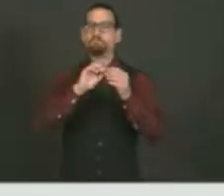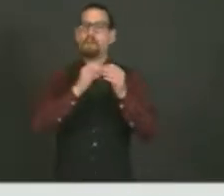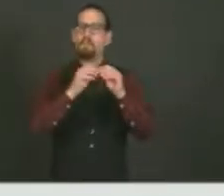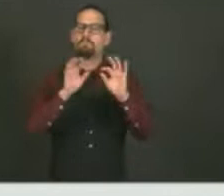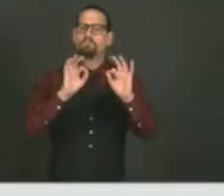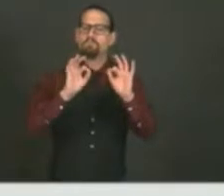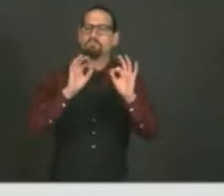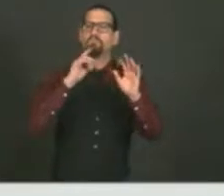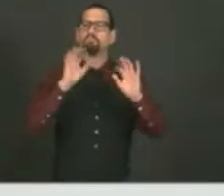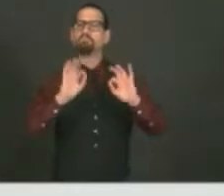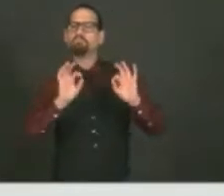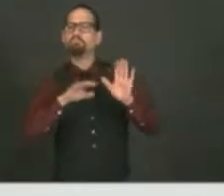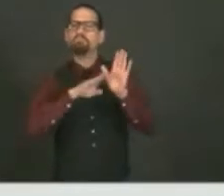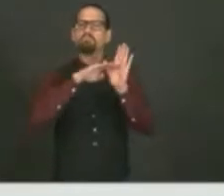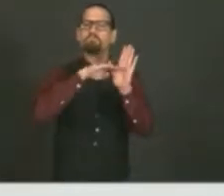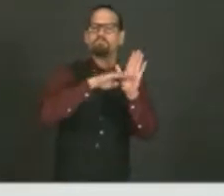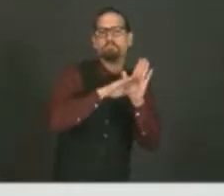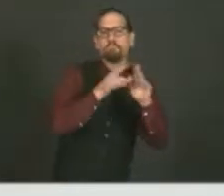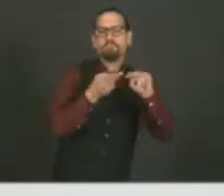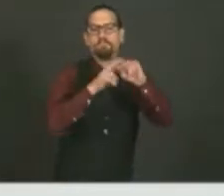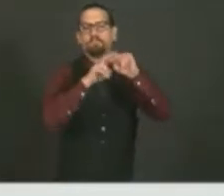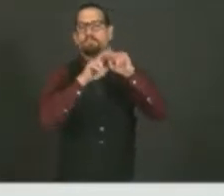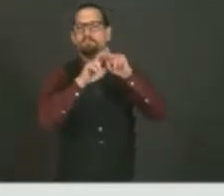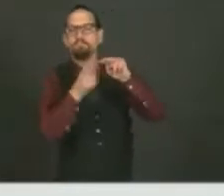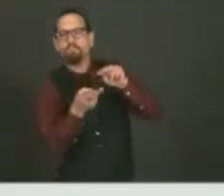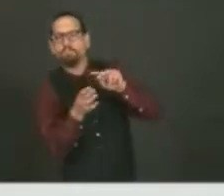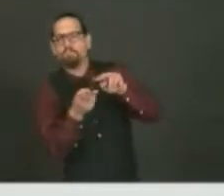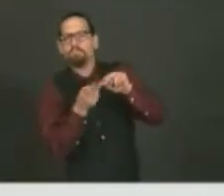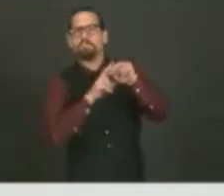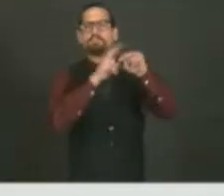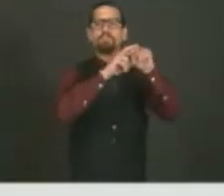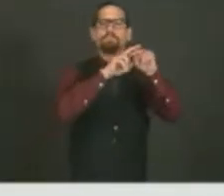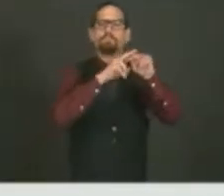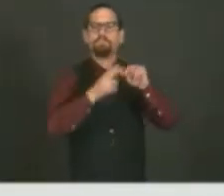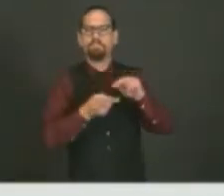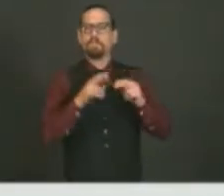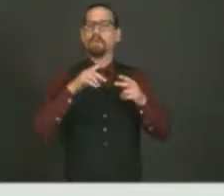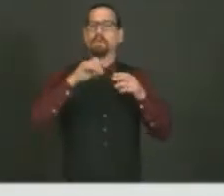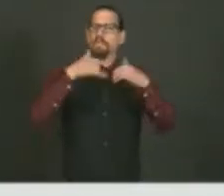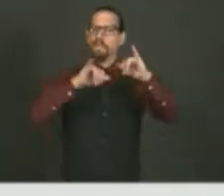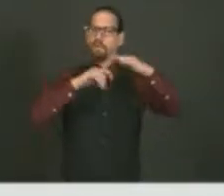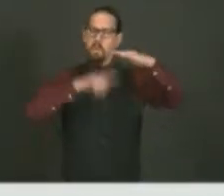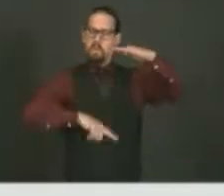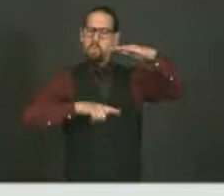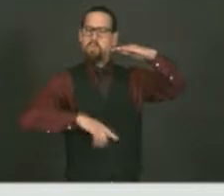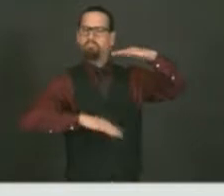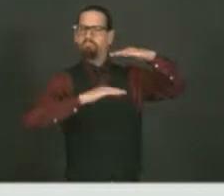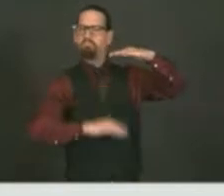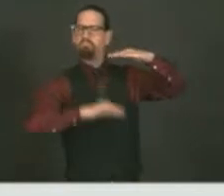consistent upticks in percent positive. Nothing to worry about until it was.